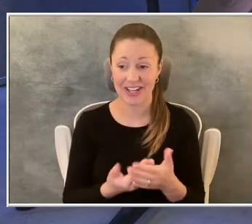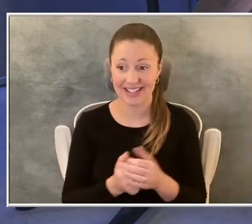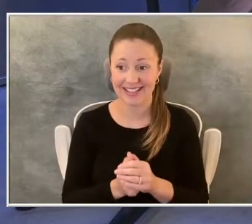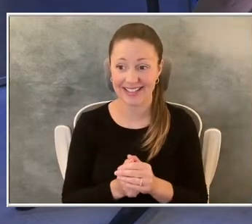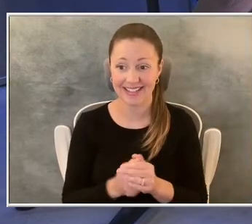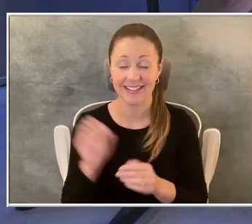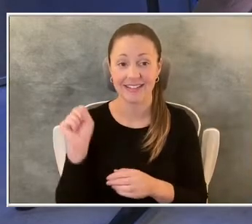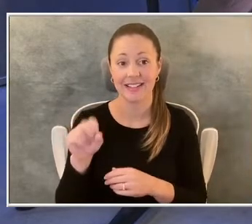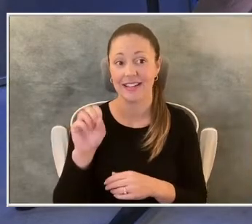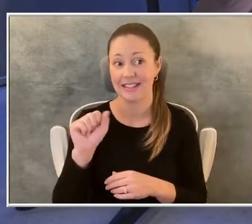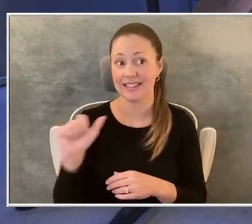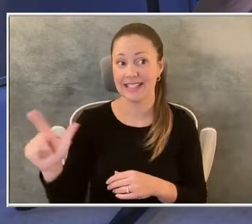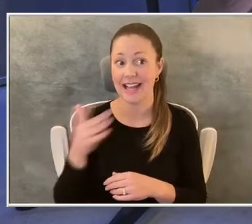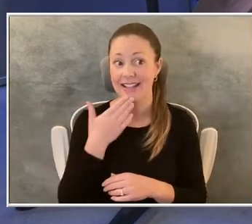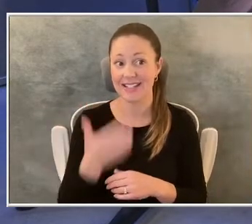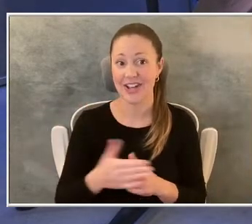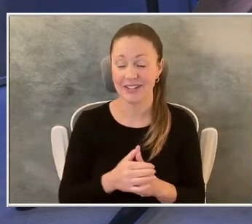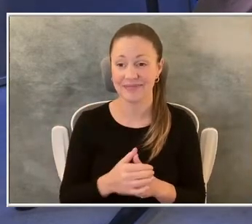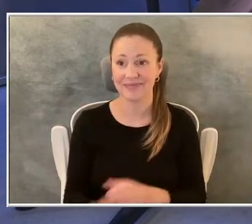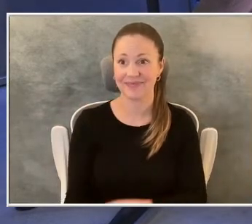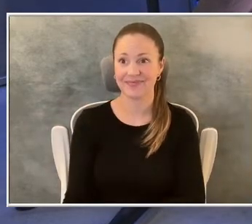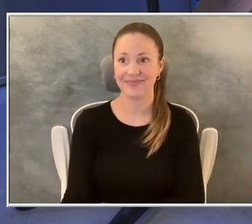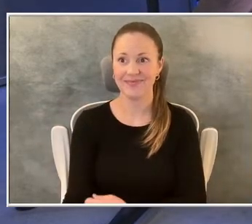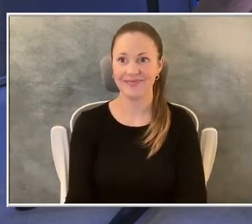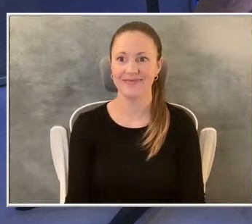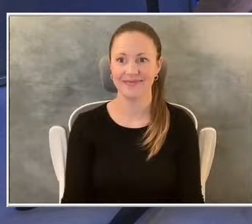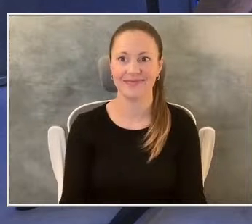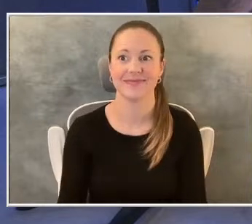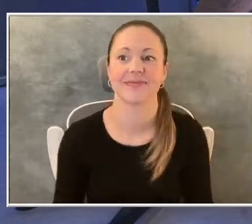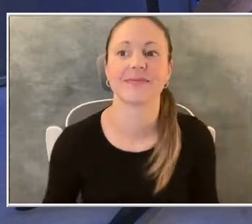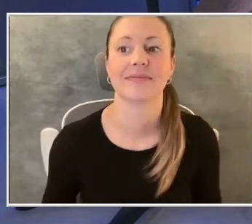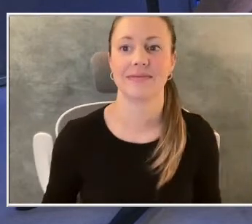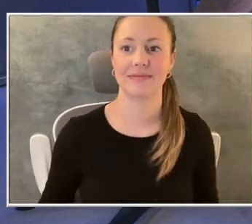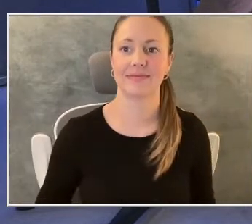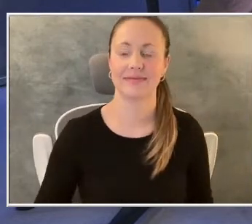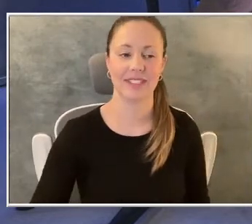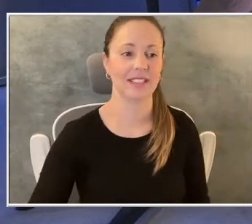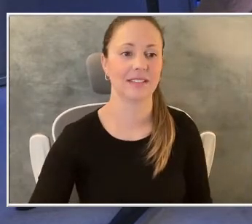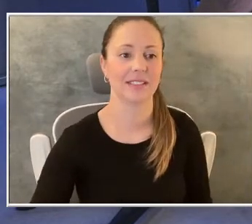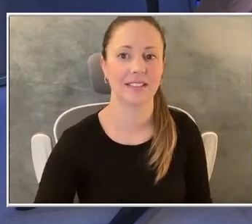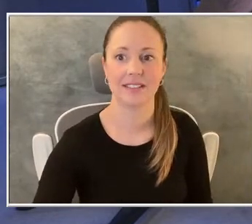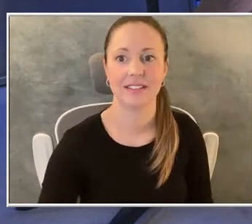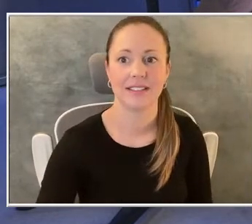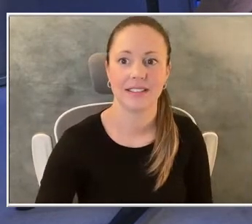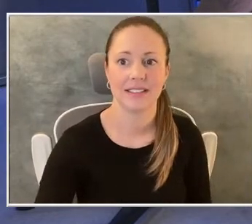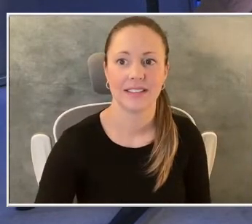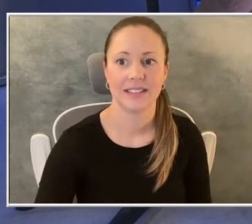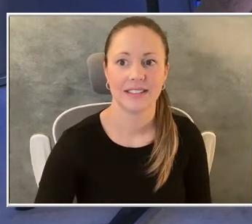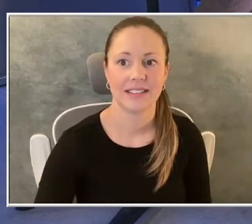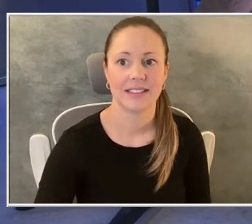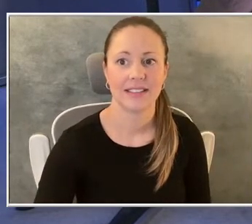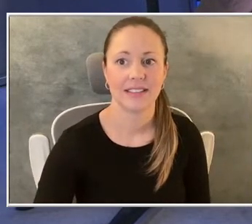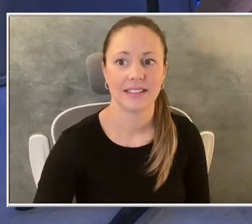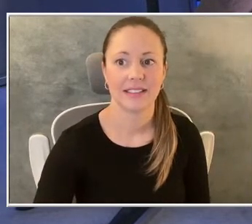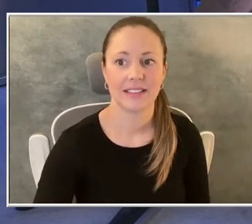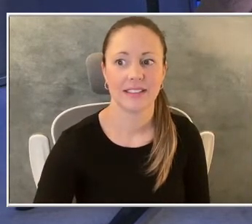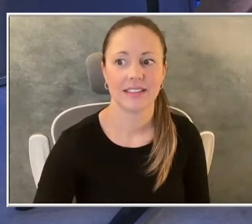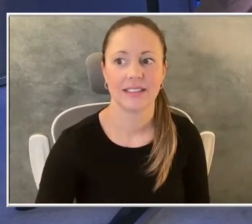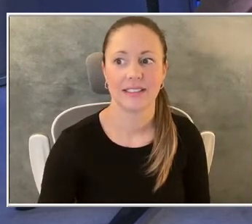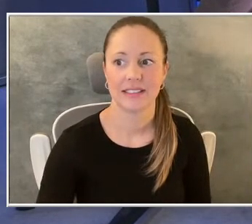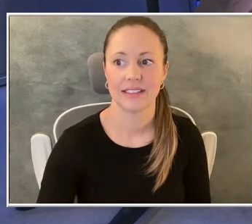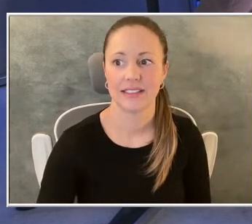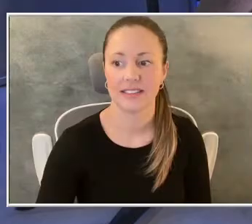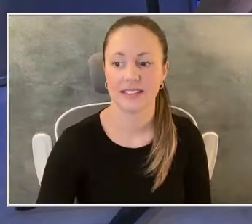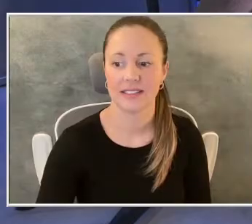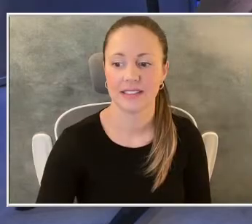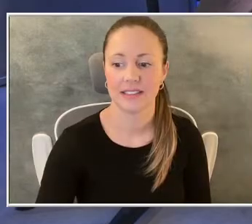good. Number one son. Yeah. Good positioning in the family, Yeah, right? right, You donate to dad. Right. So John, when I came to your